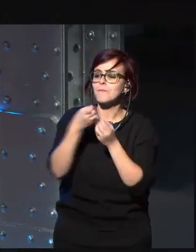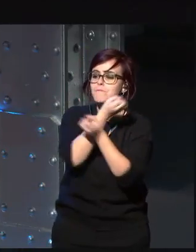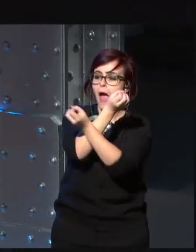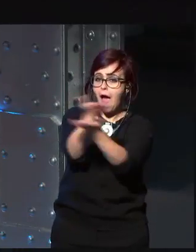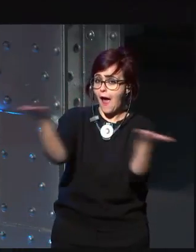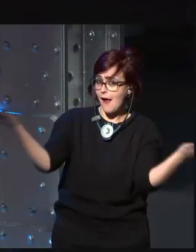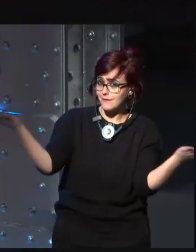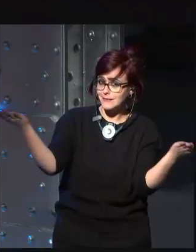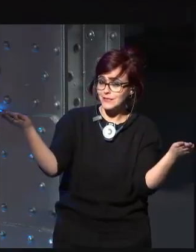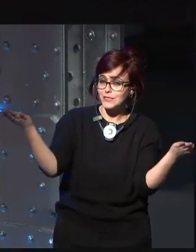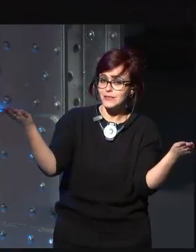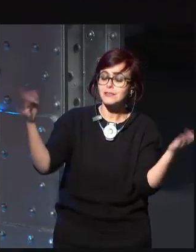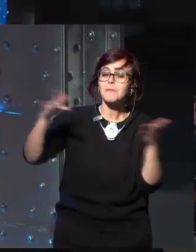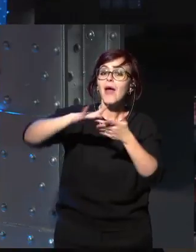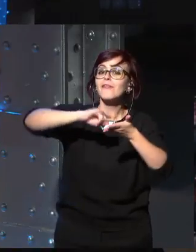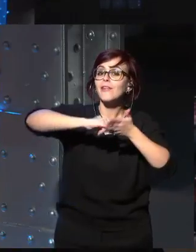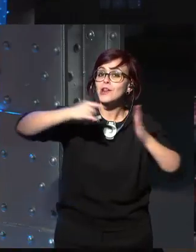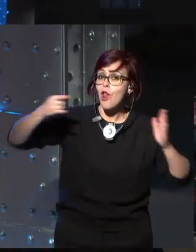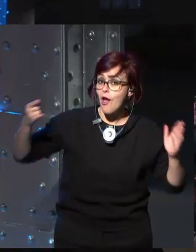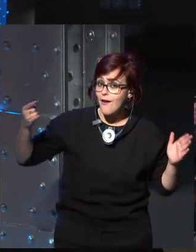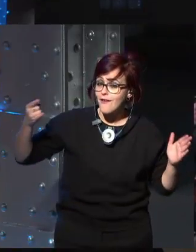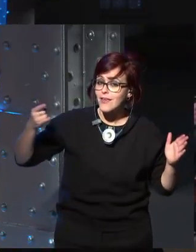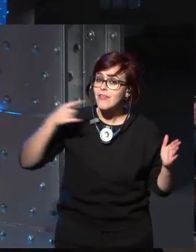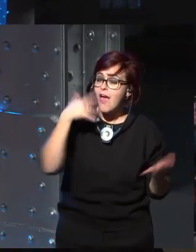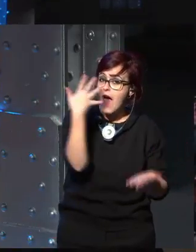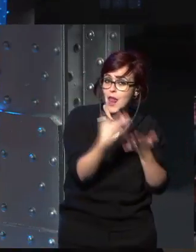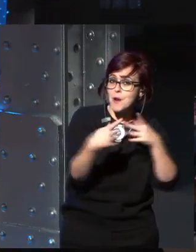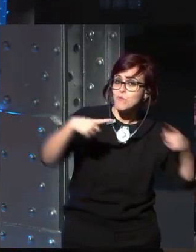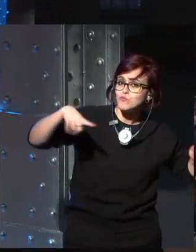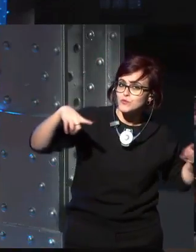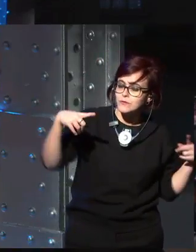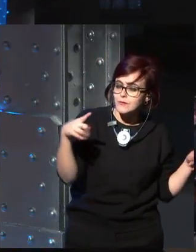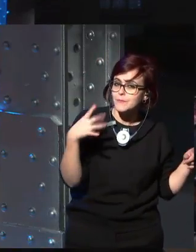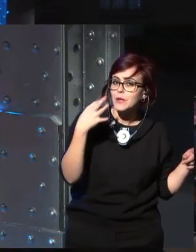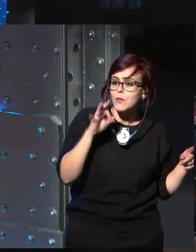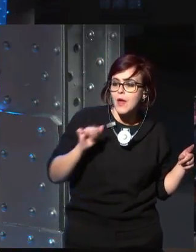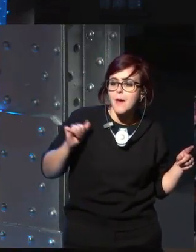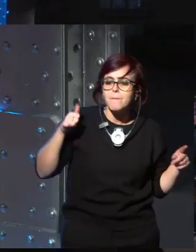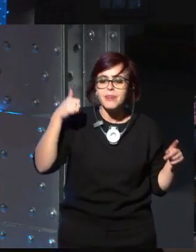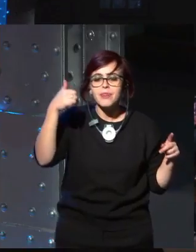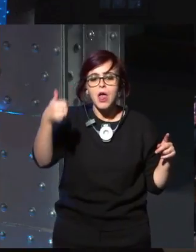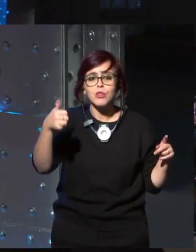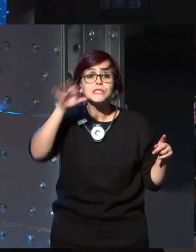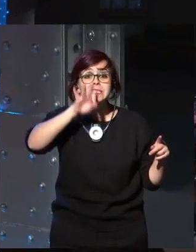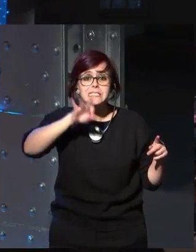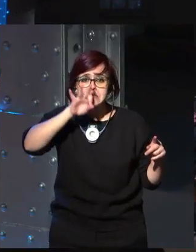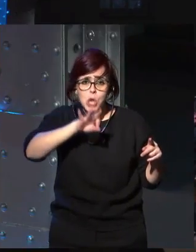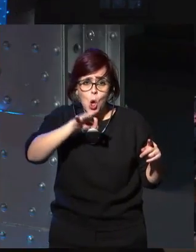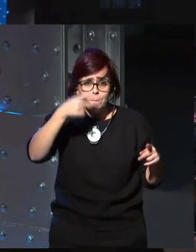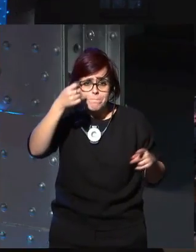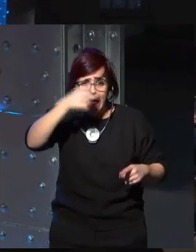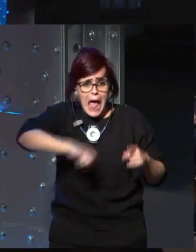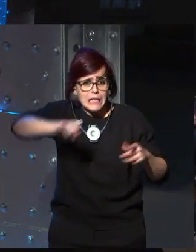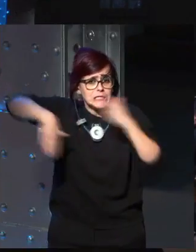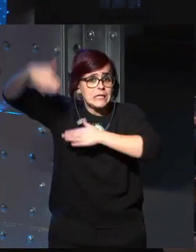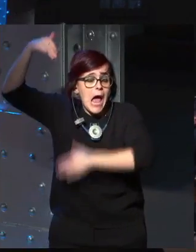technology of recording music, it could have happened hundreds or even thousands of years ago. That's how simple it is. All you need is a waxy surface, something sharp like a